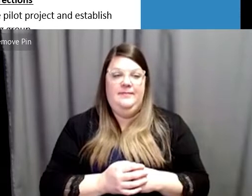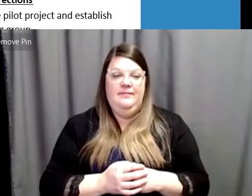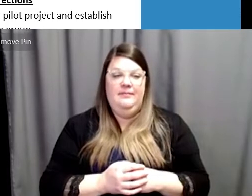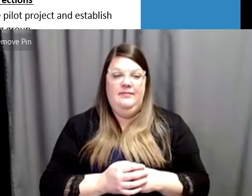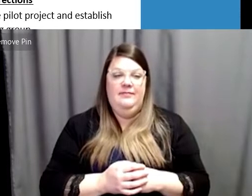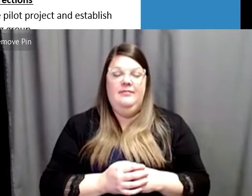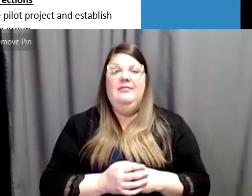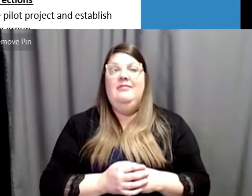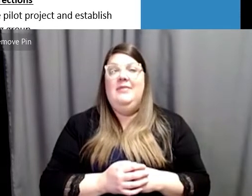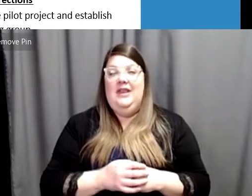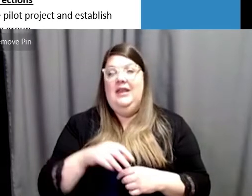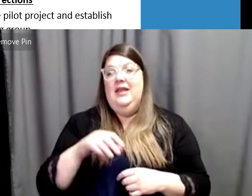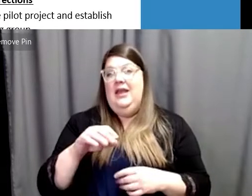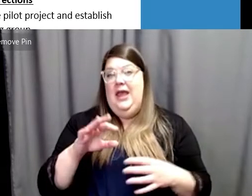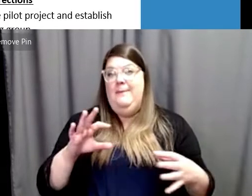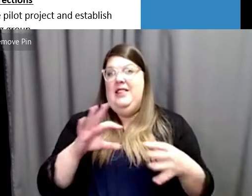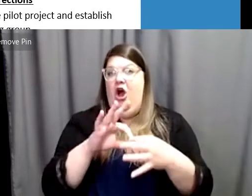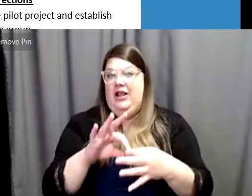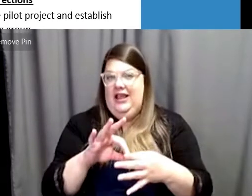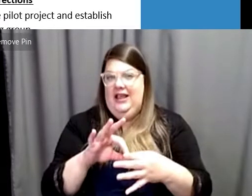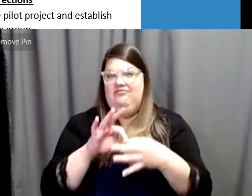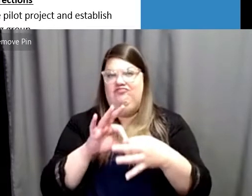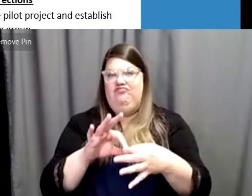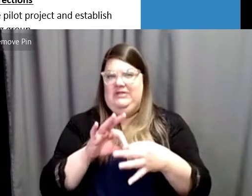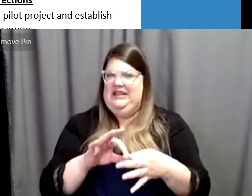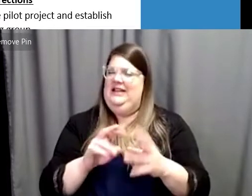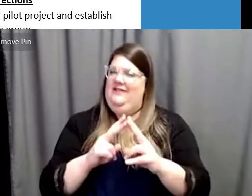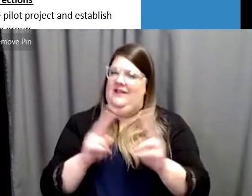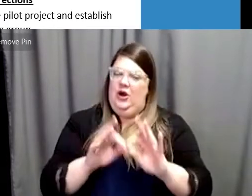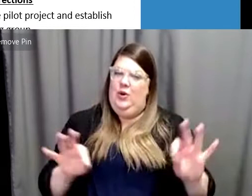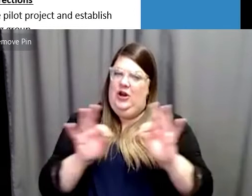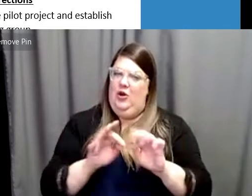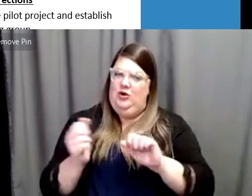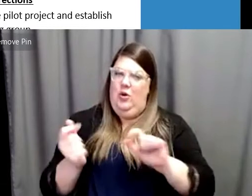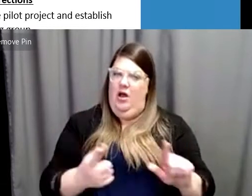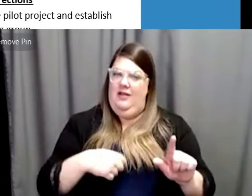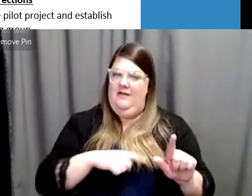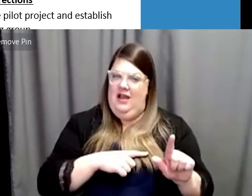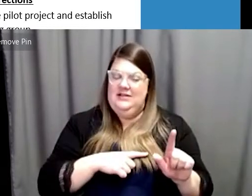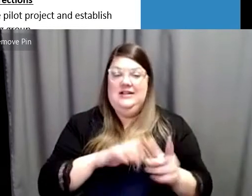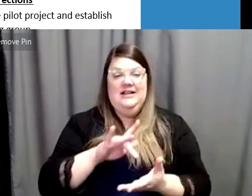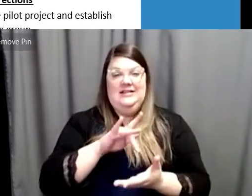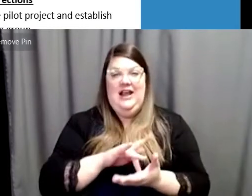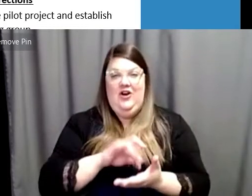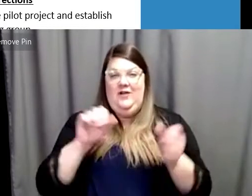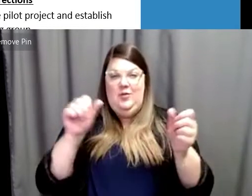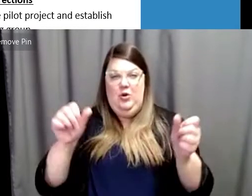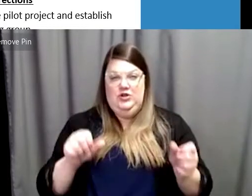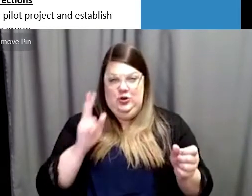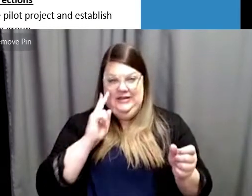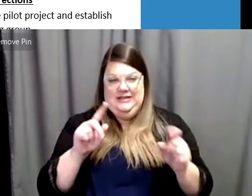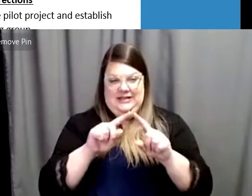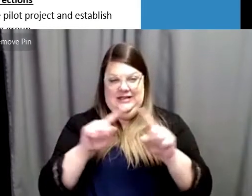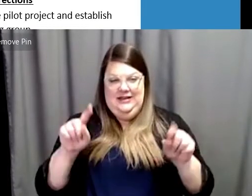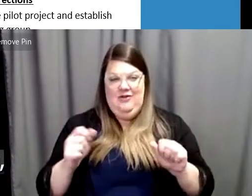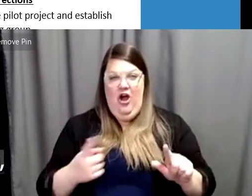belonging is very critical to all of us. And in the center of the poster, you see all of us